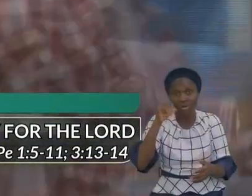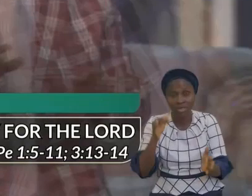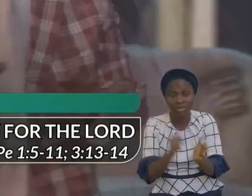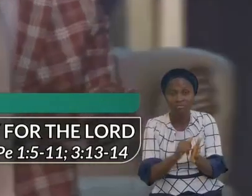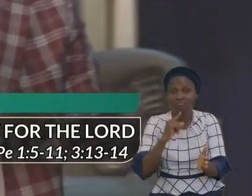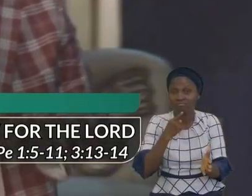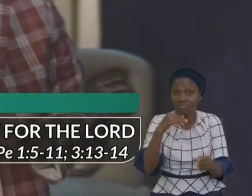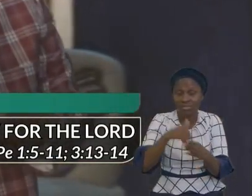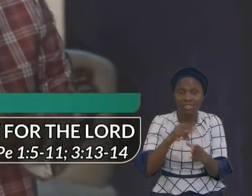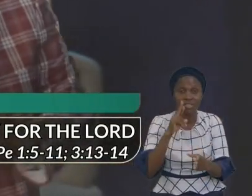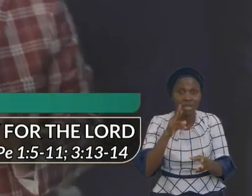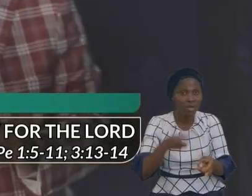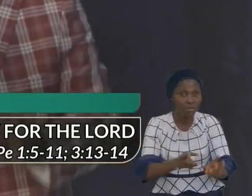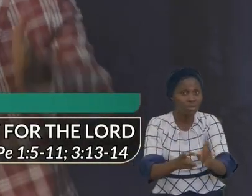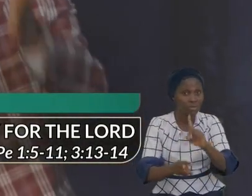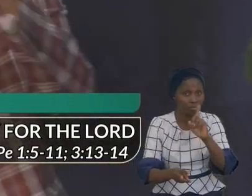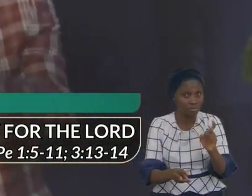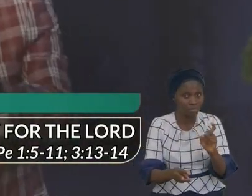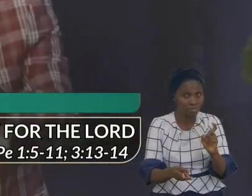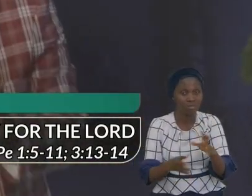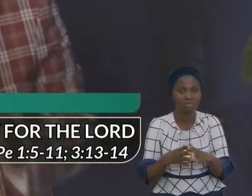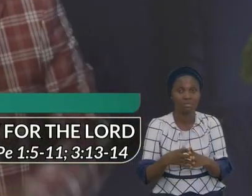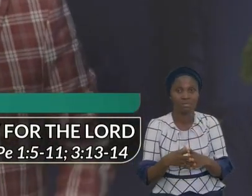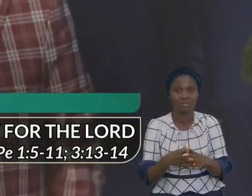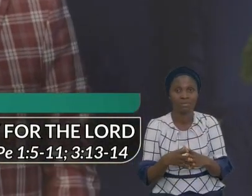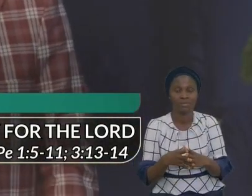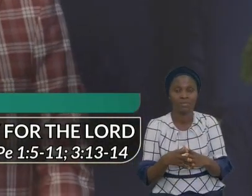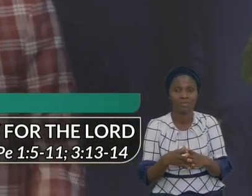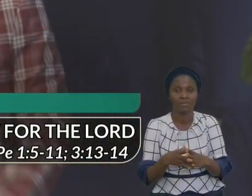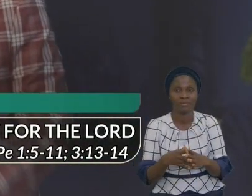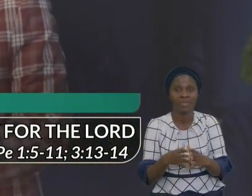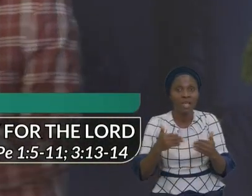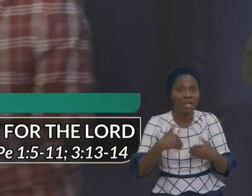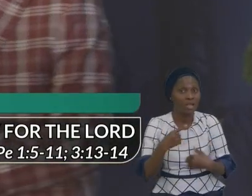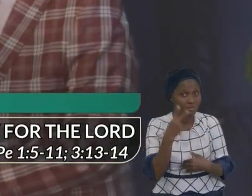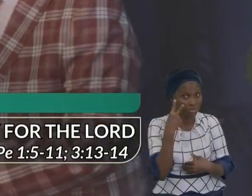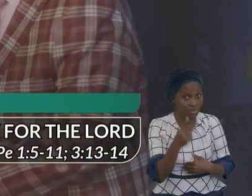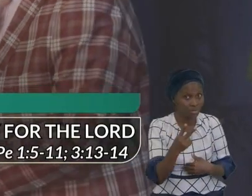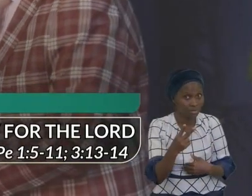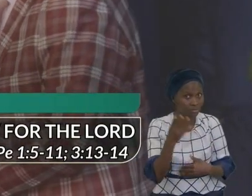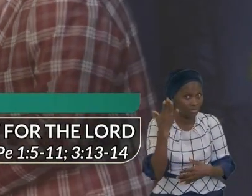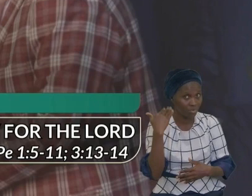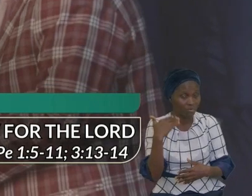Have you seen a researcher diligent in his way?